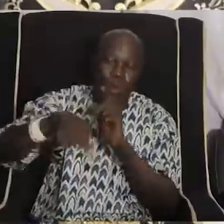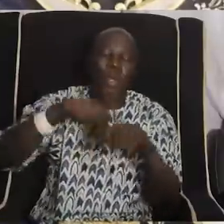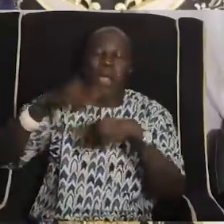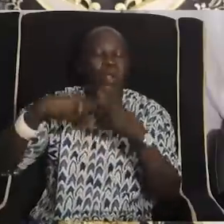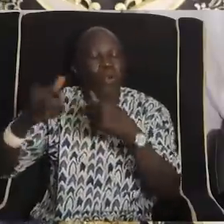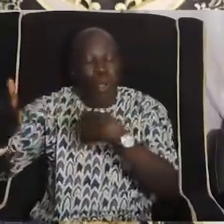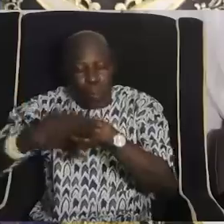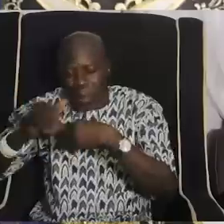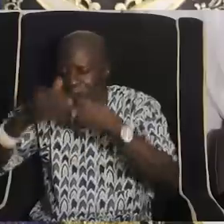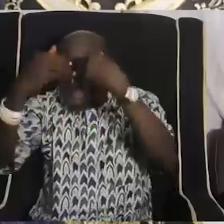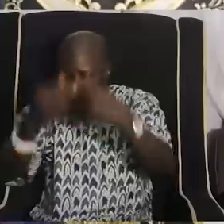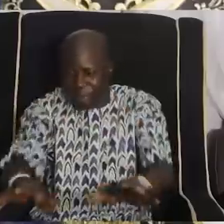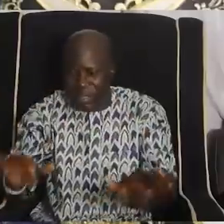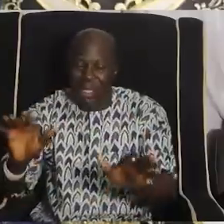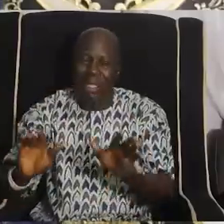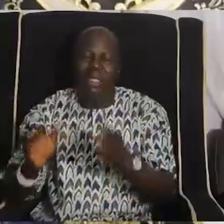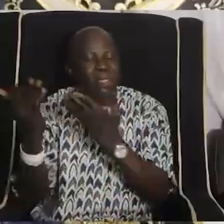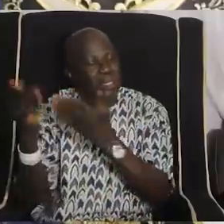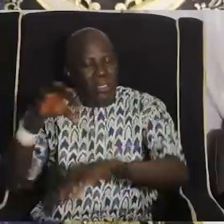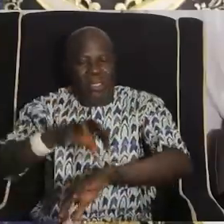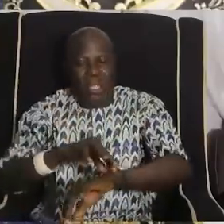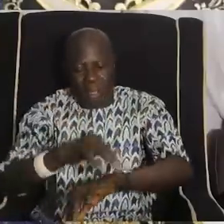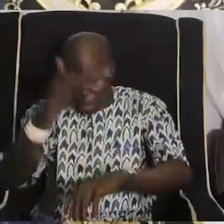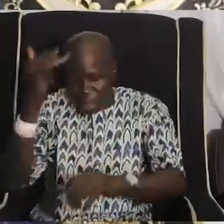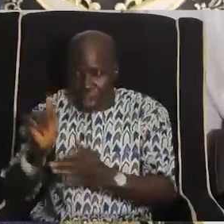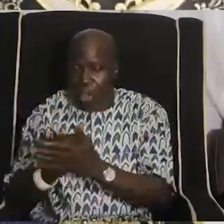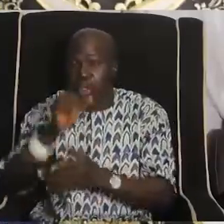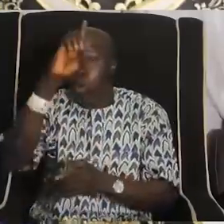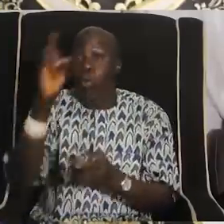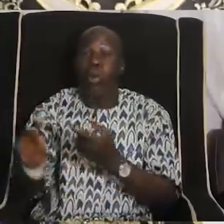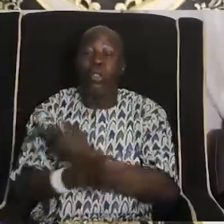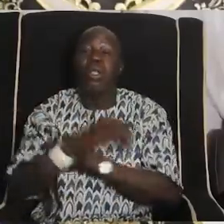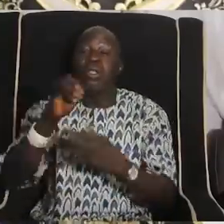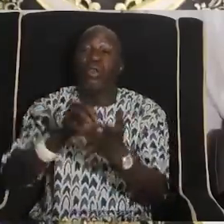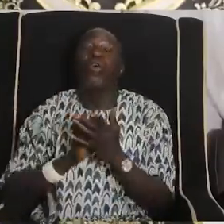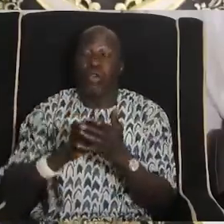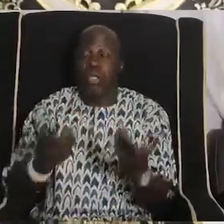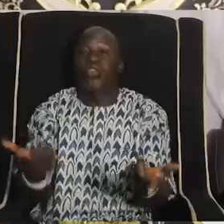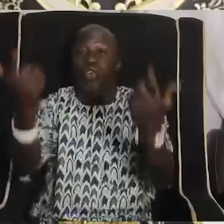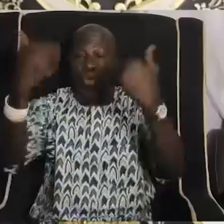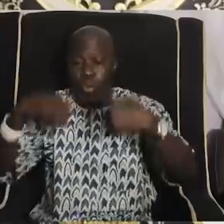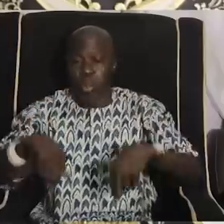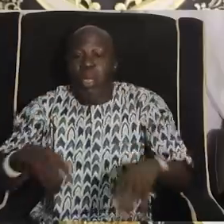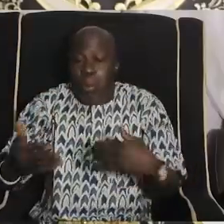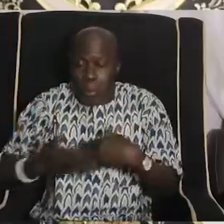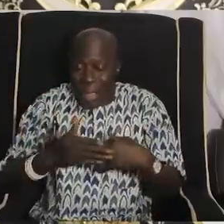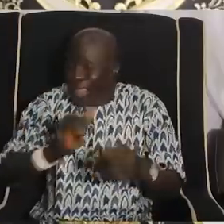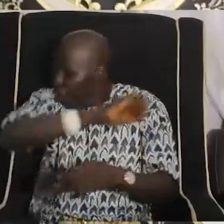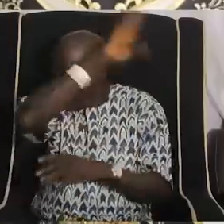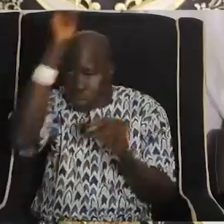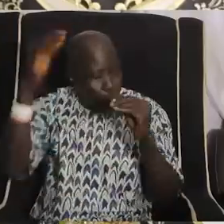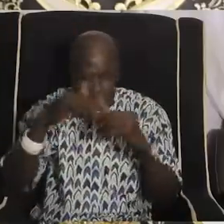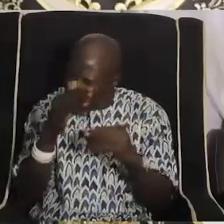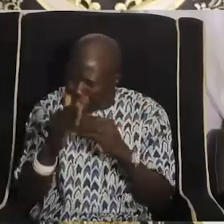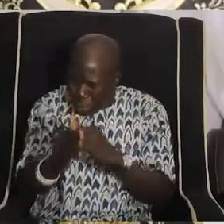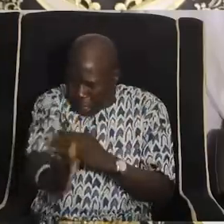will later leave everything behind. Because the owner is coming back. No one can